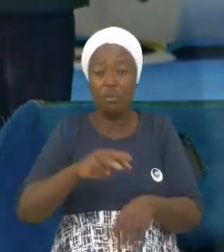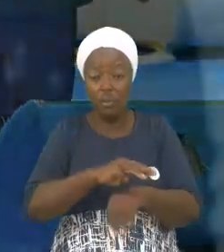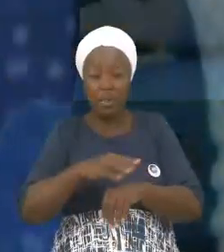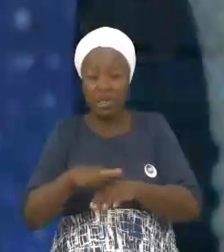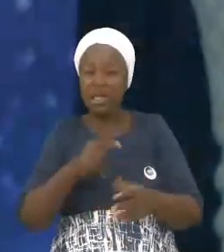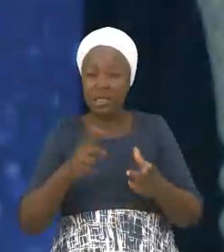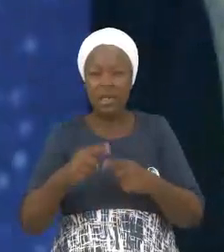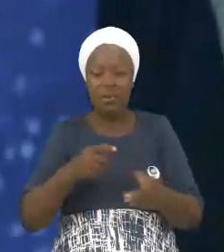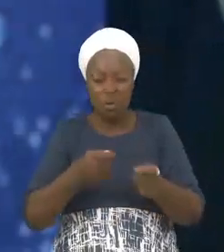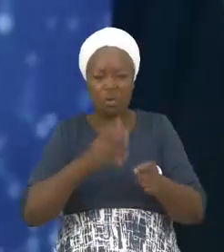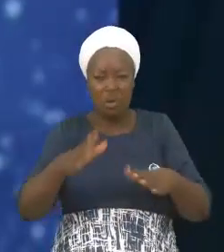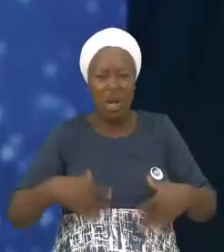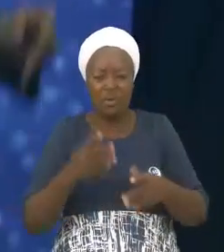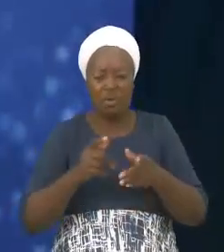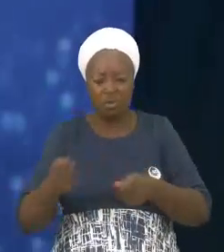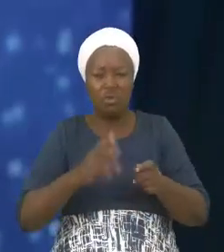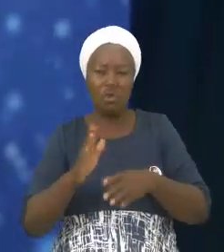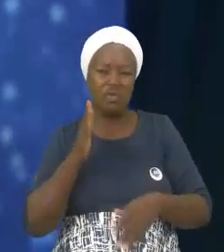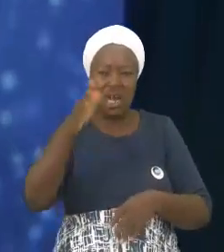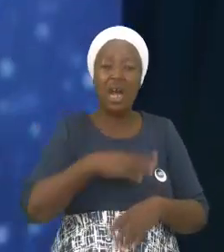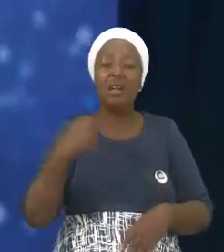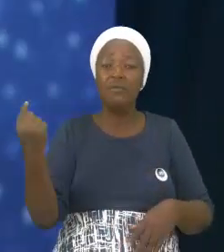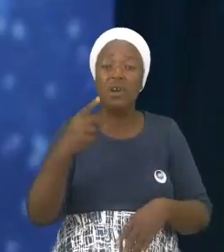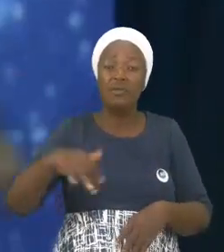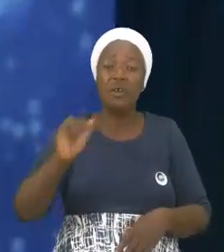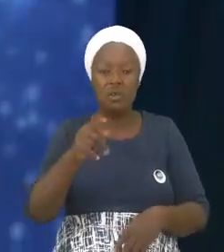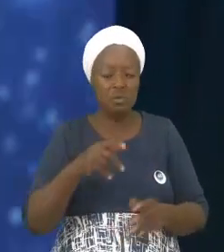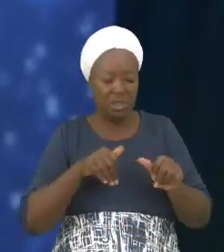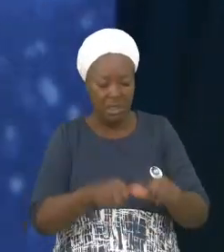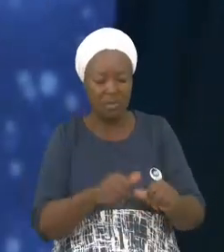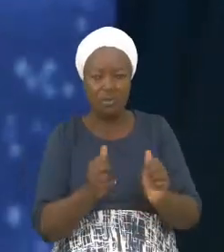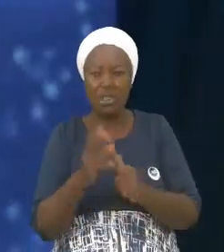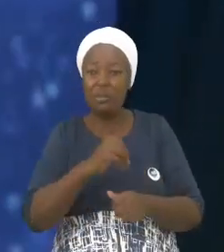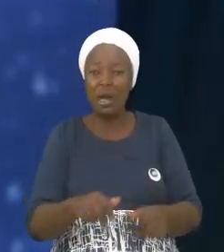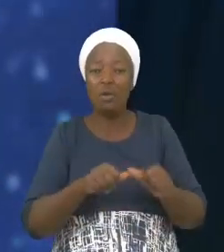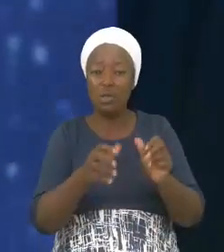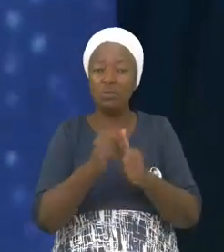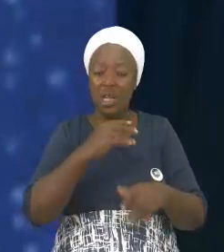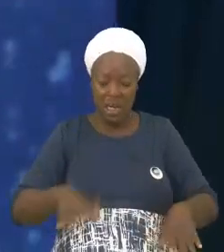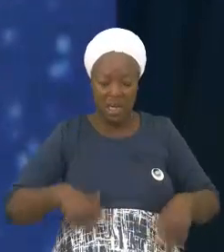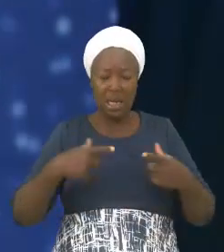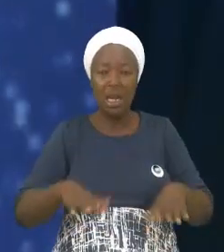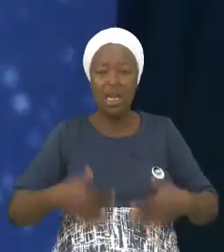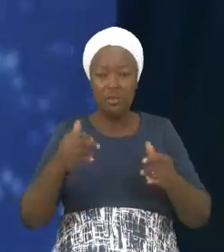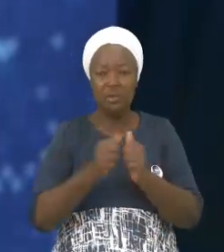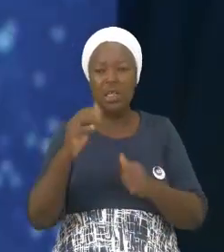your destiny, and forever you stay with him and live with him in hellfire